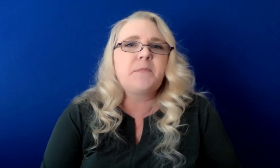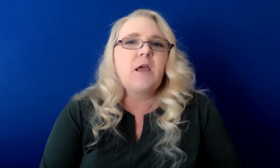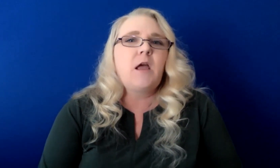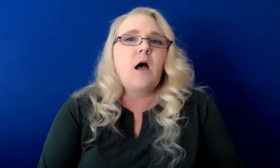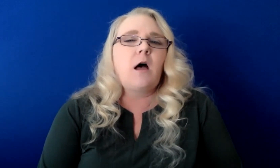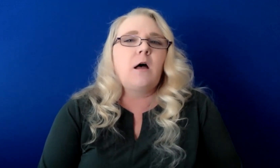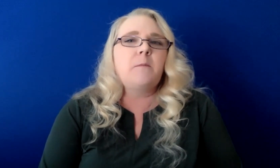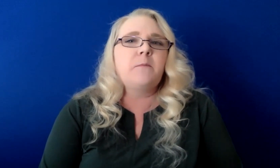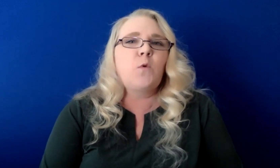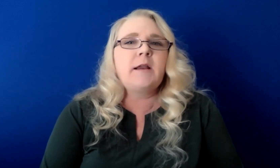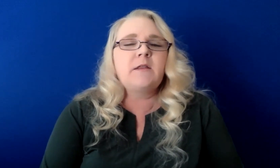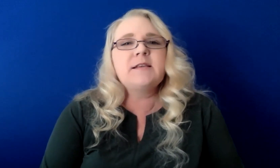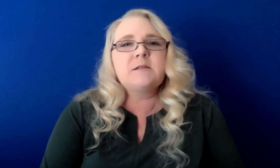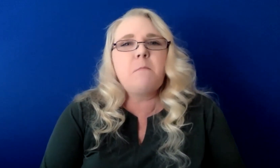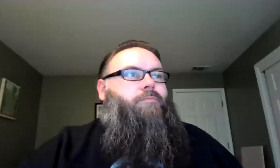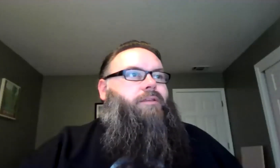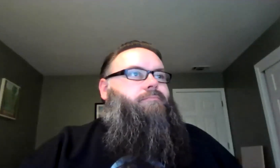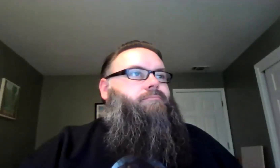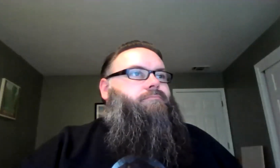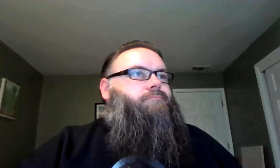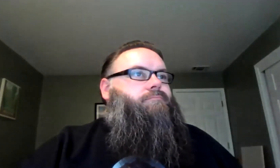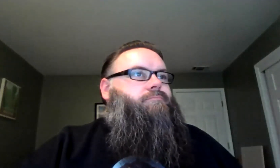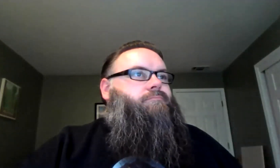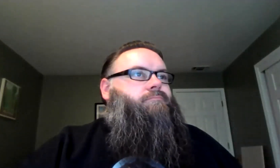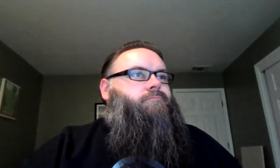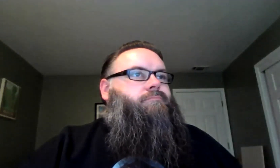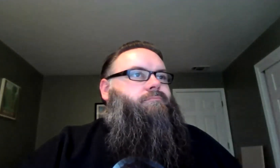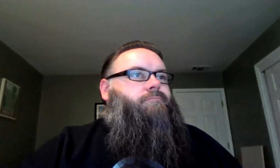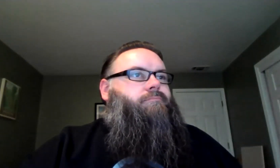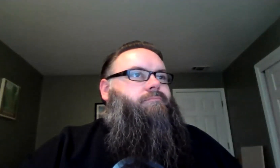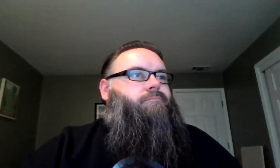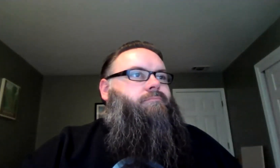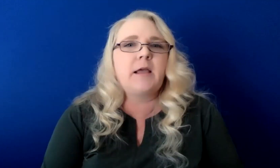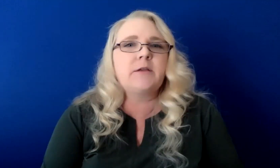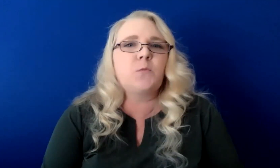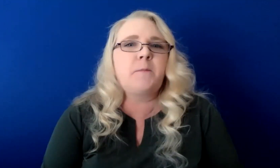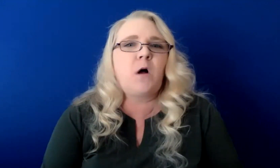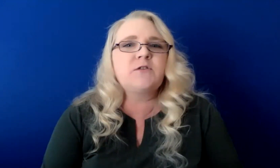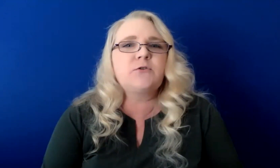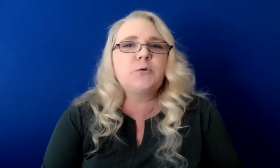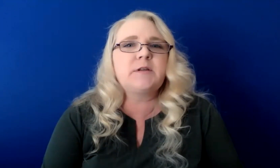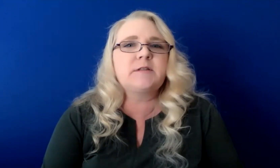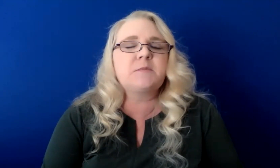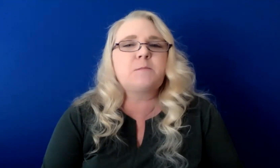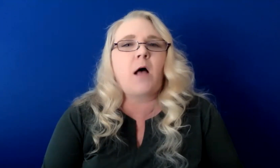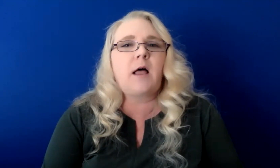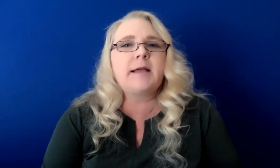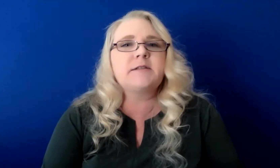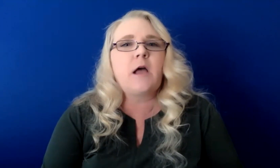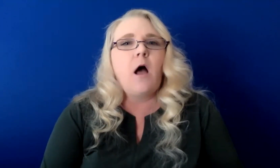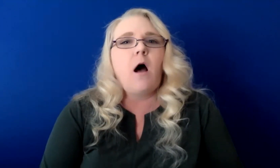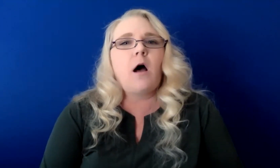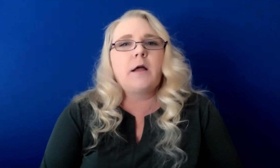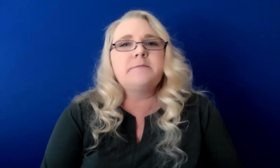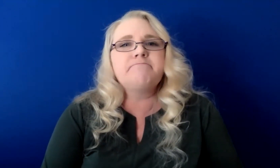Day? Right, Just this give me one month minute. is Deaf Awareness Month. And I'm also doing some